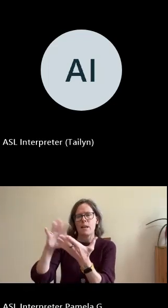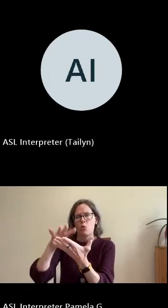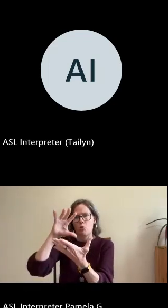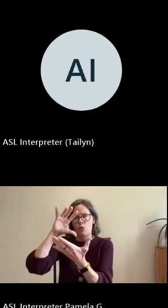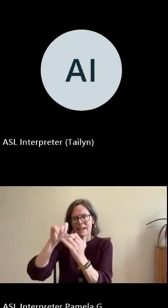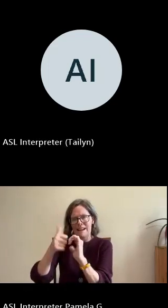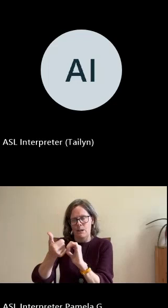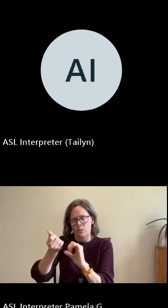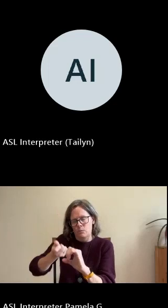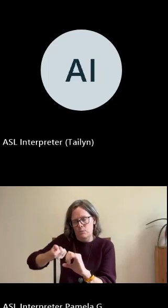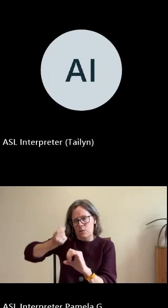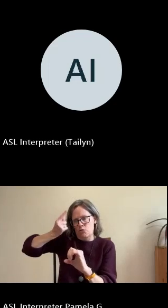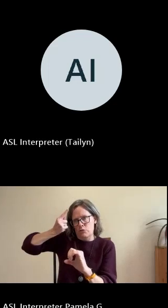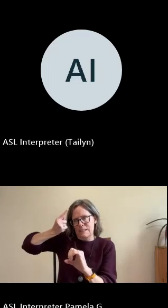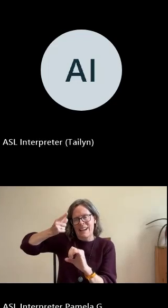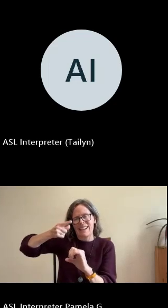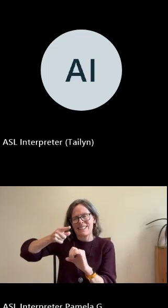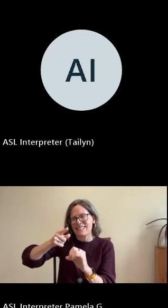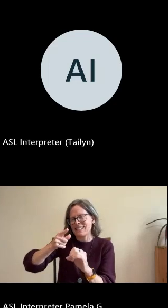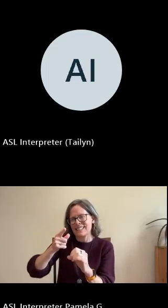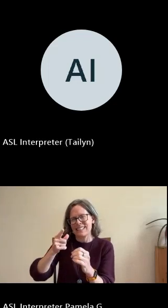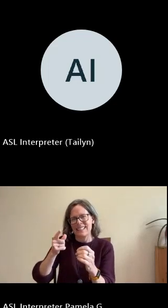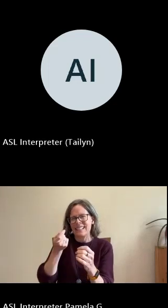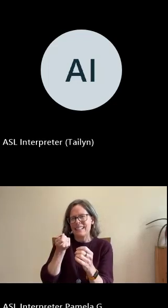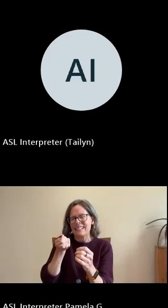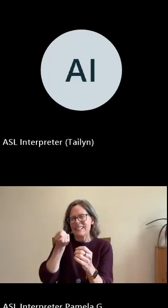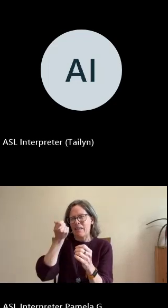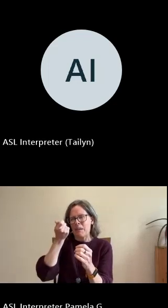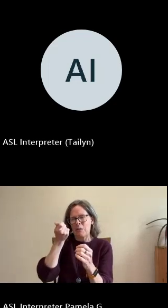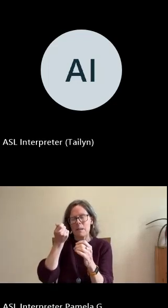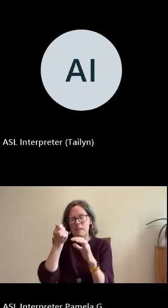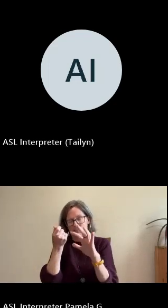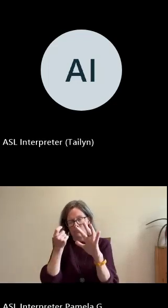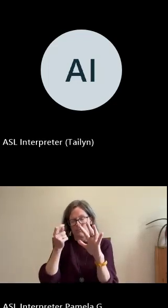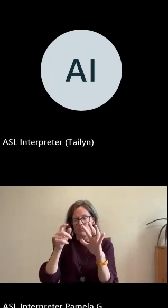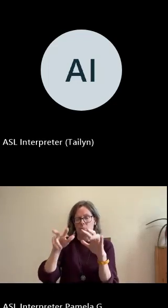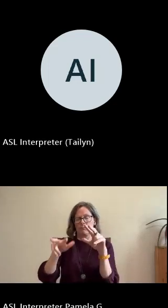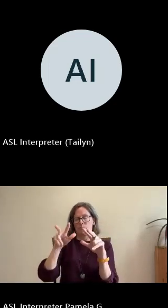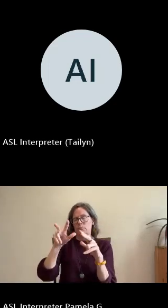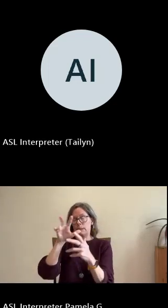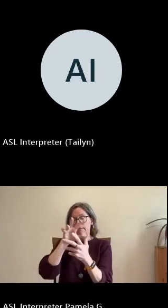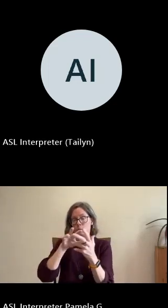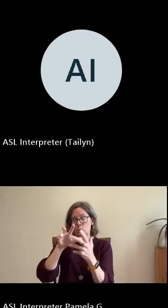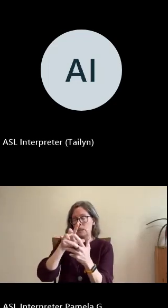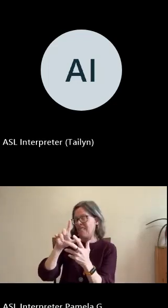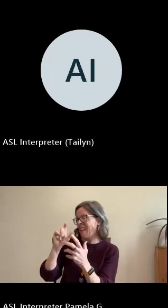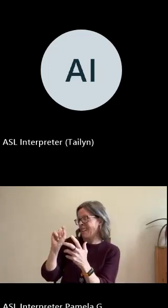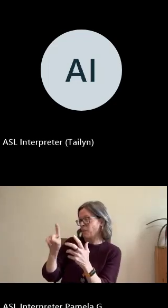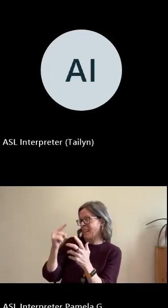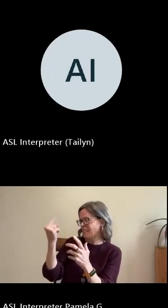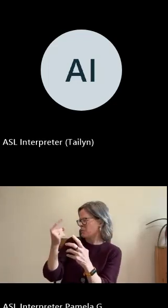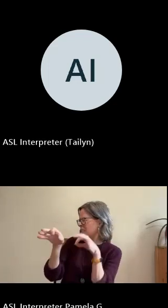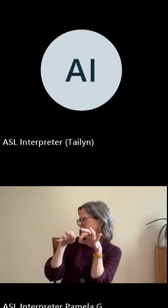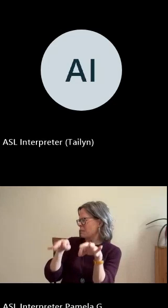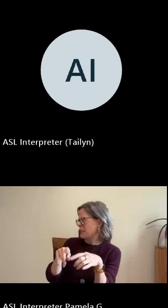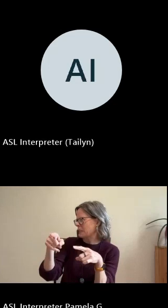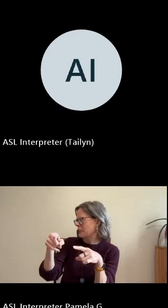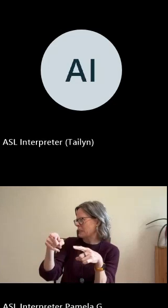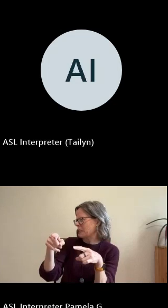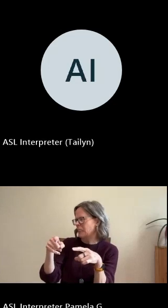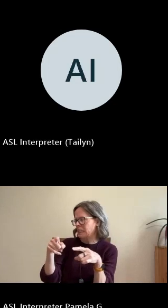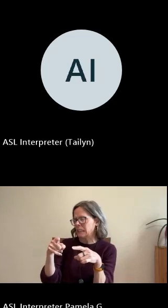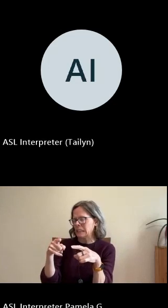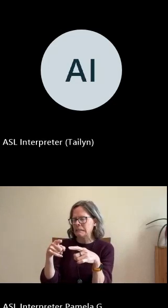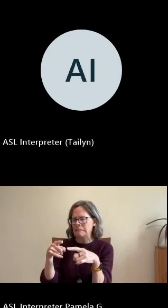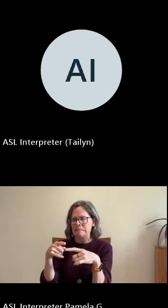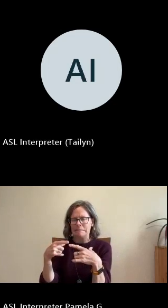not necessarily just something that you can always figure out on your own. I had to have someone explain it to me, and it took me a while to ask for